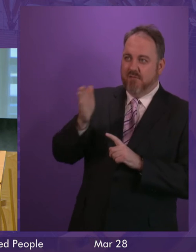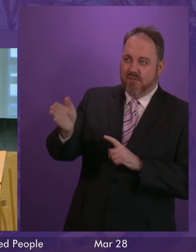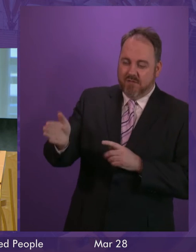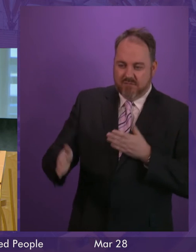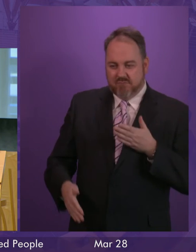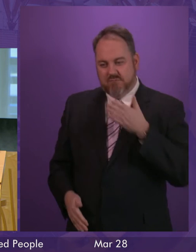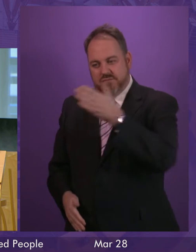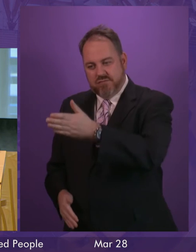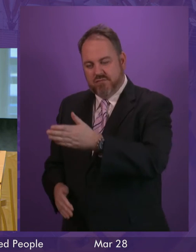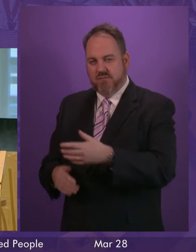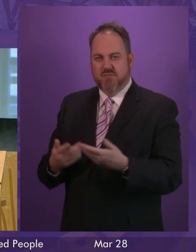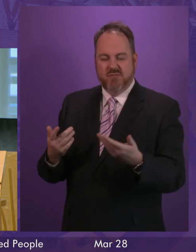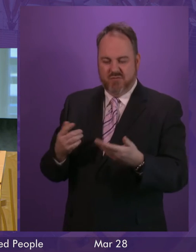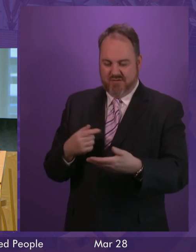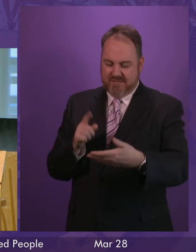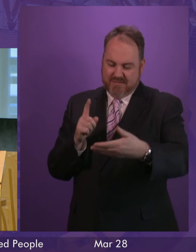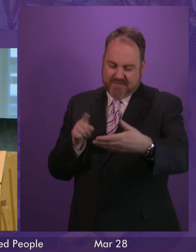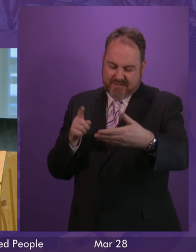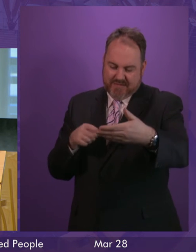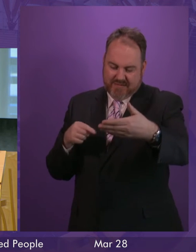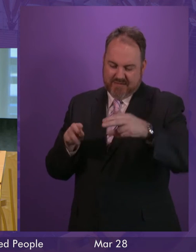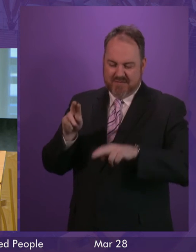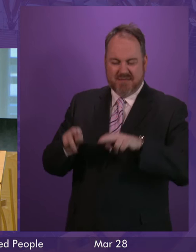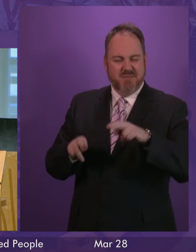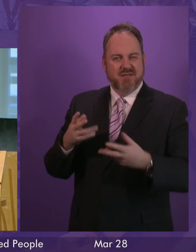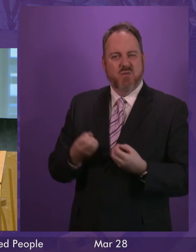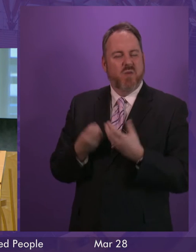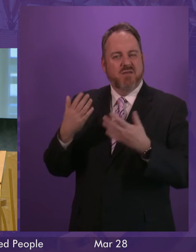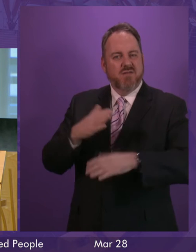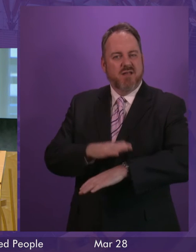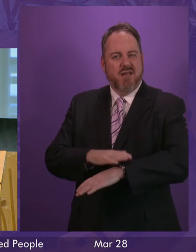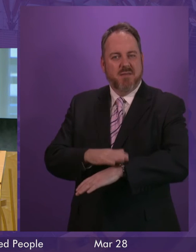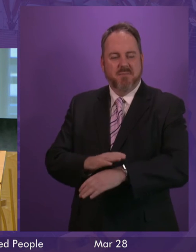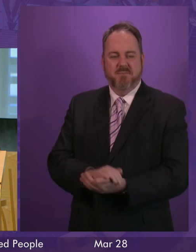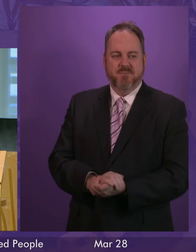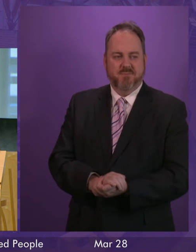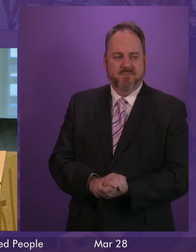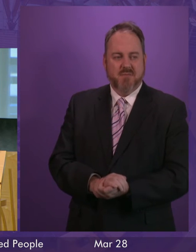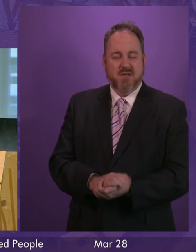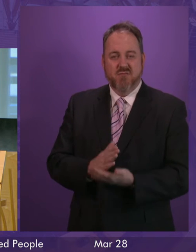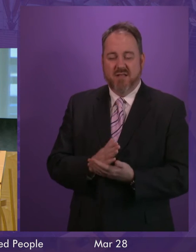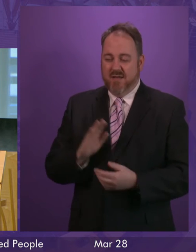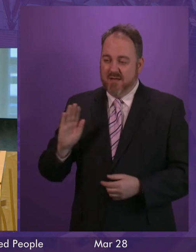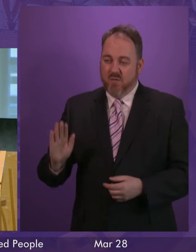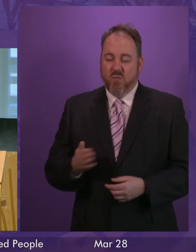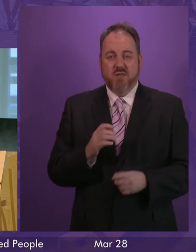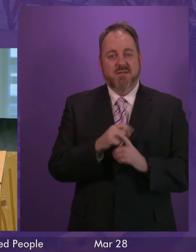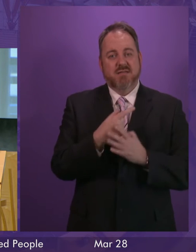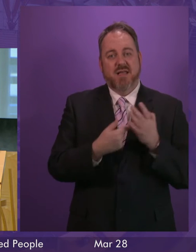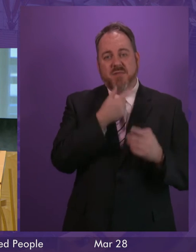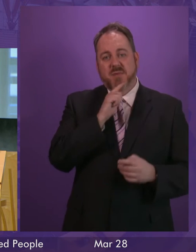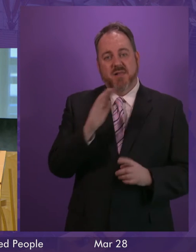a costly box ticking exercise. In contrast the SNP Gump believes every single disabled person in Scotland has the right to choice,